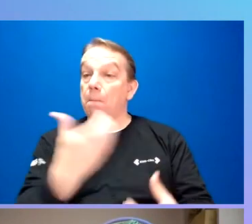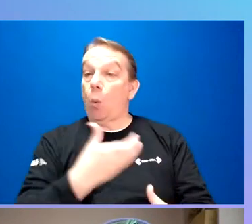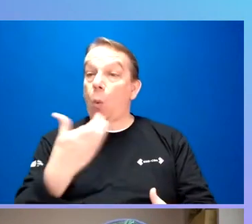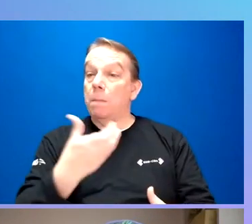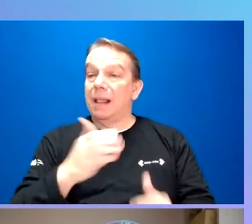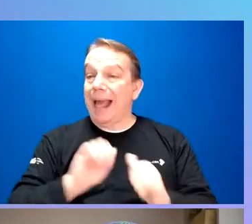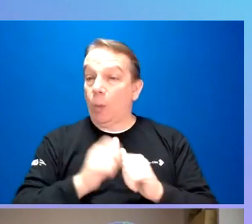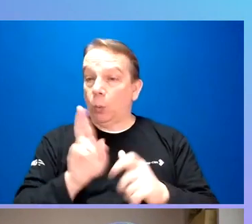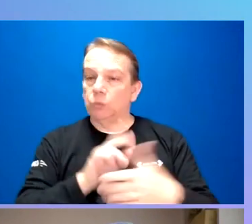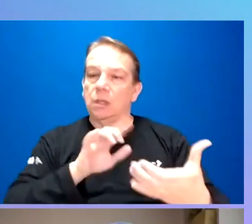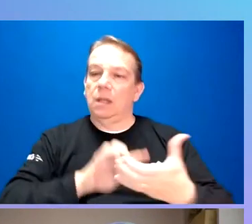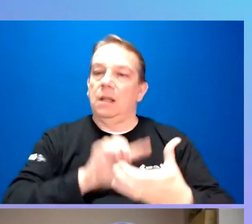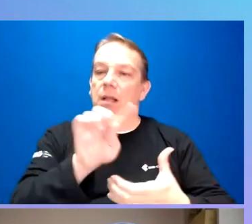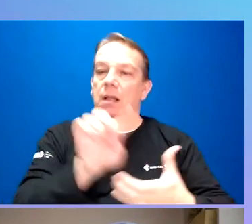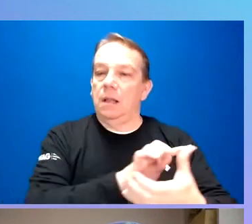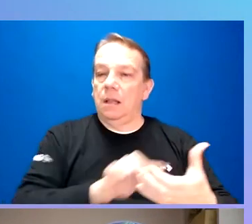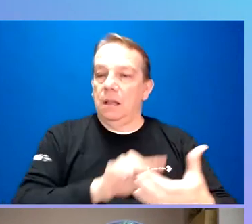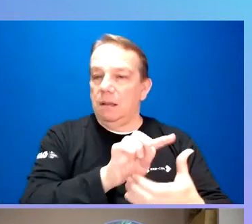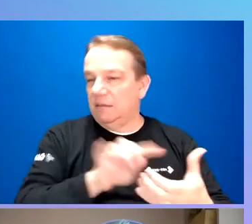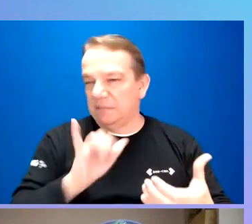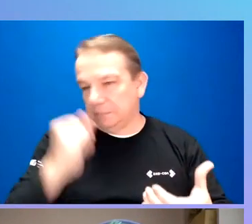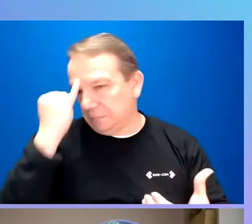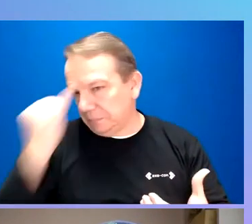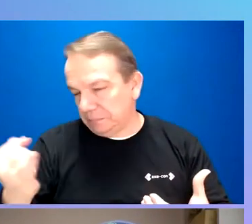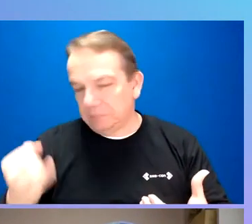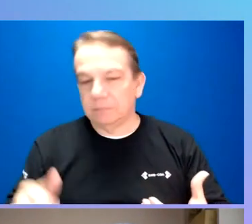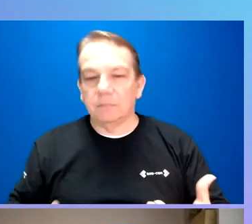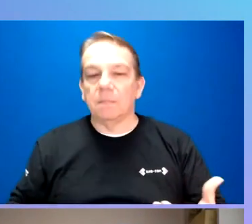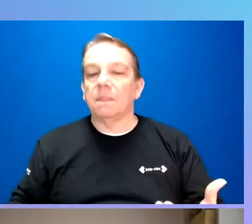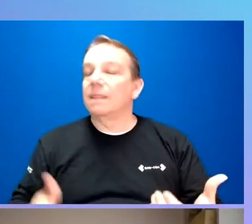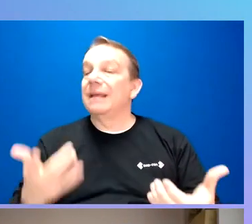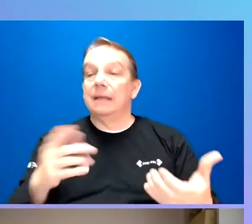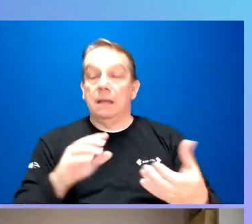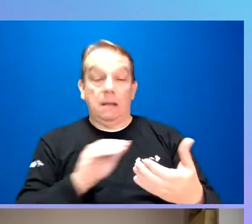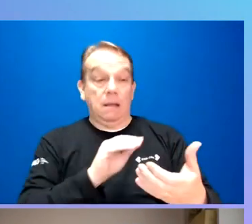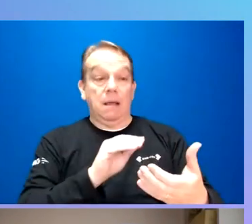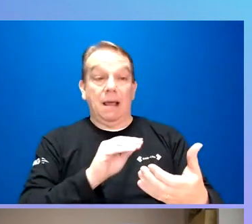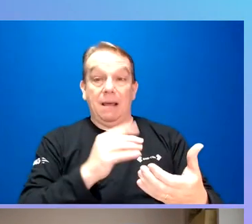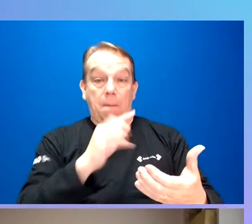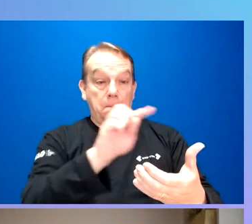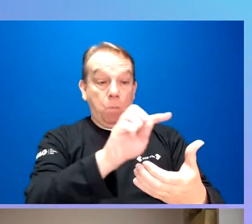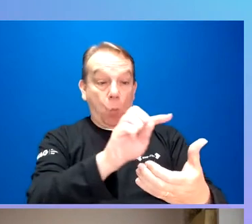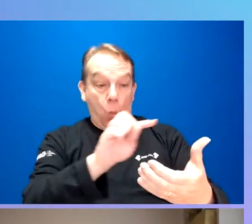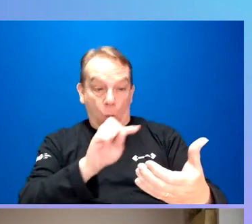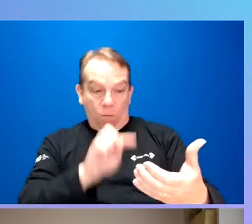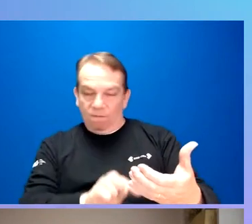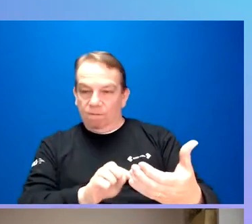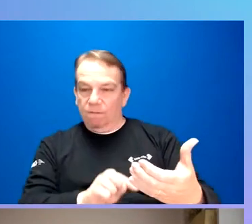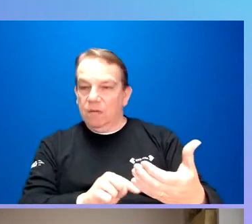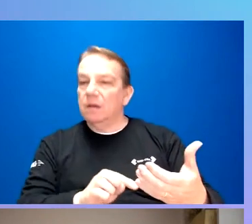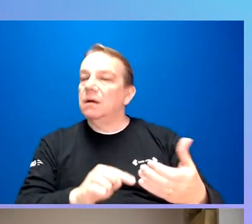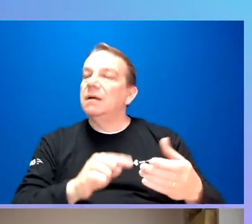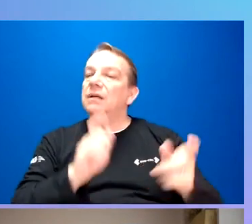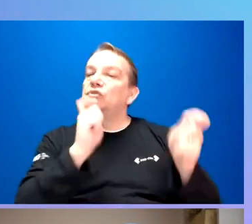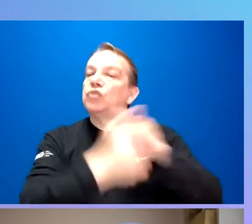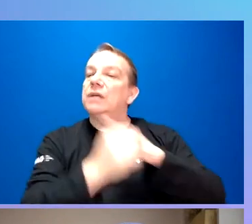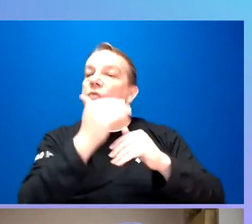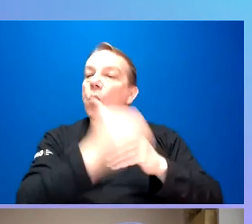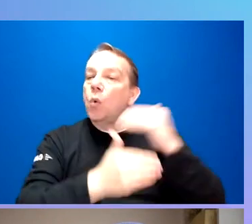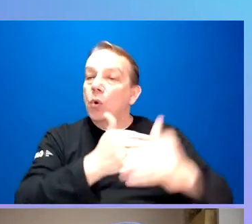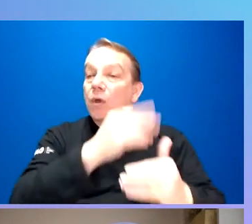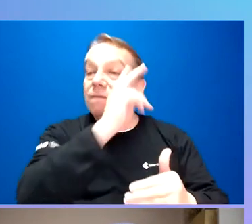represents in mobile. So we can think of this as moving something from one place to another in a UI. And a dragging movement has